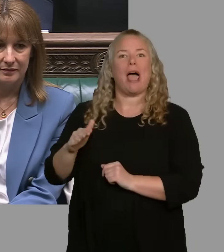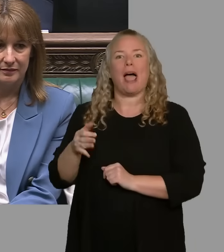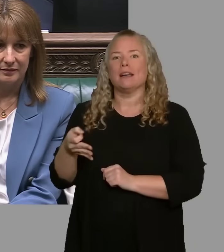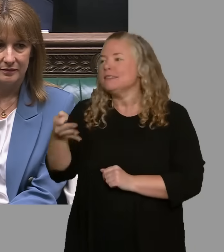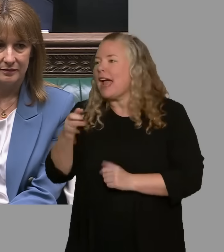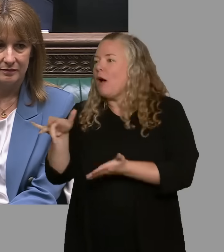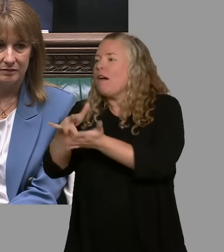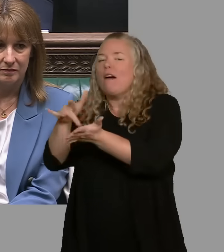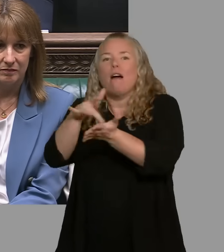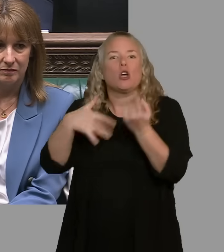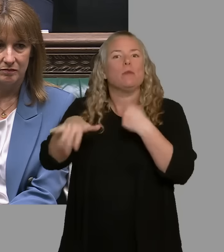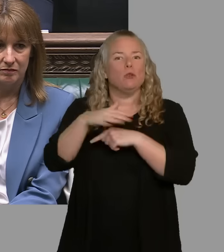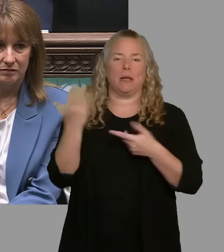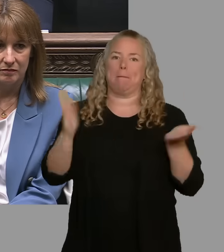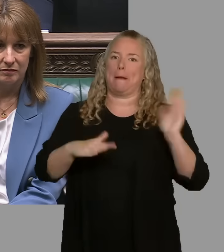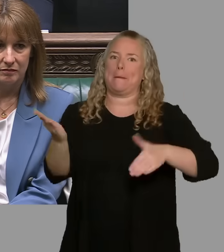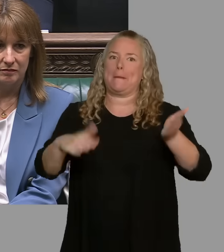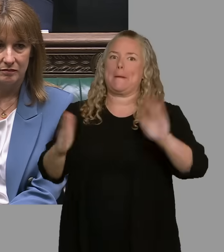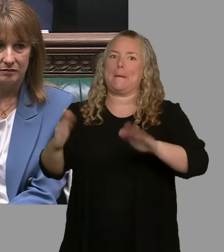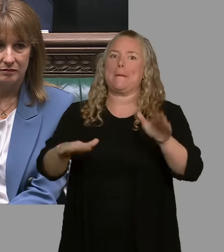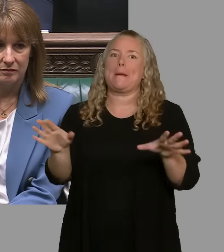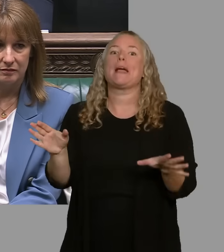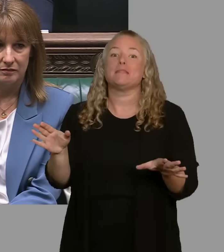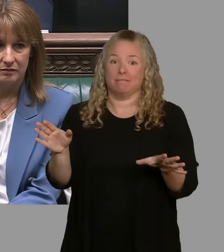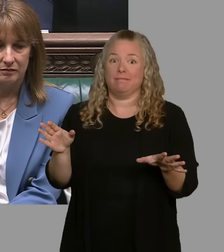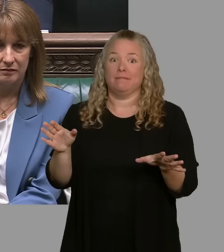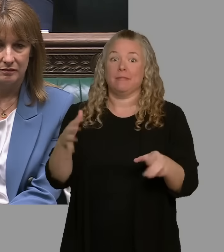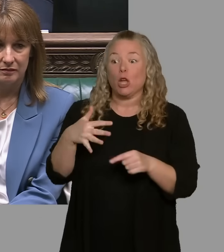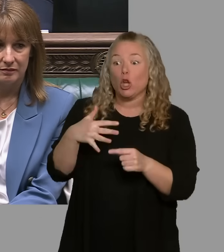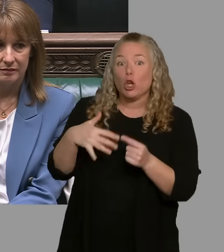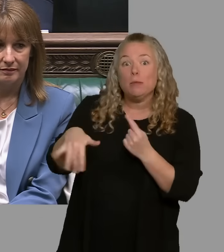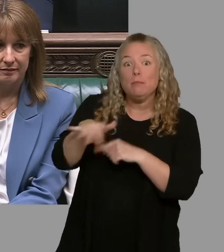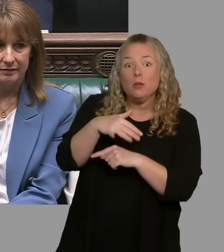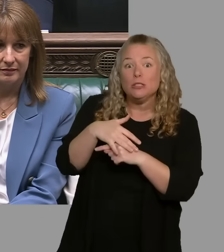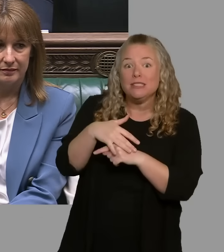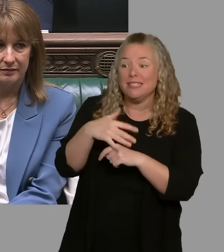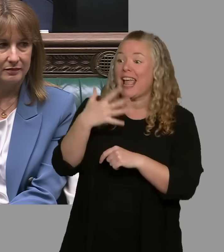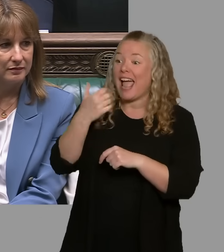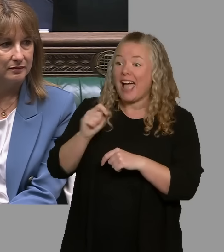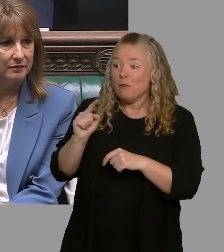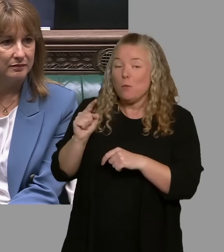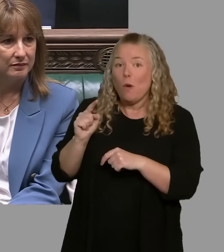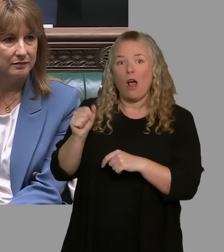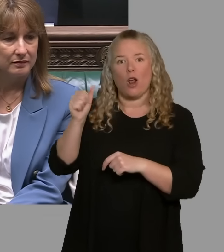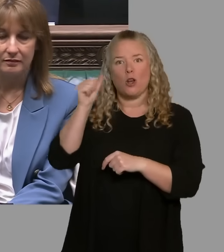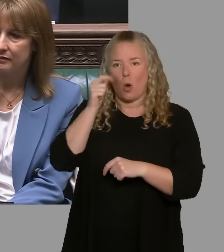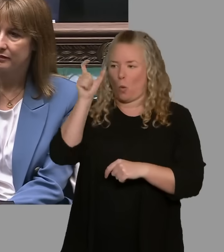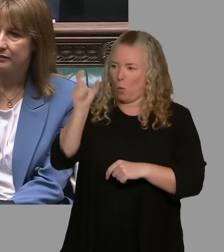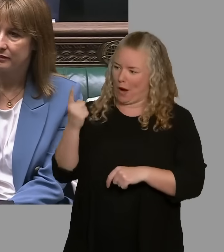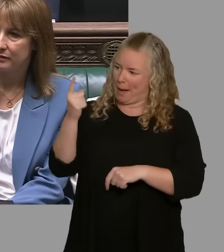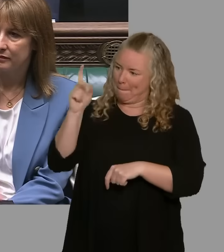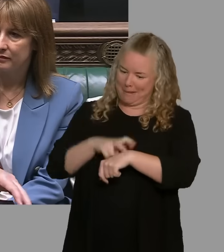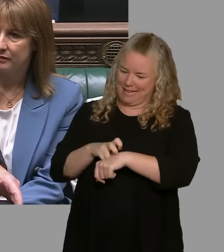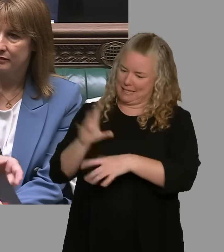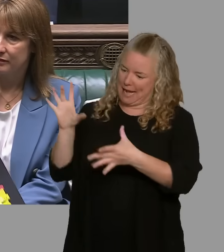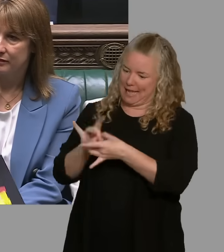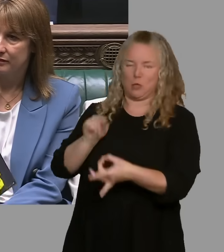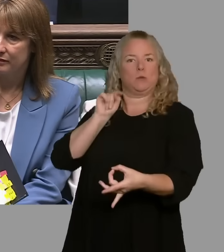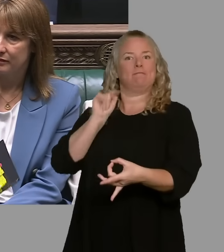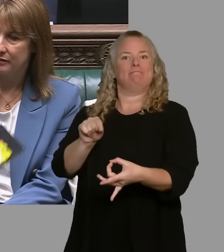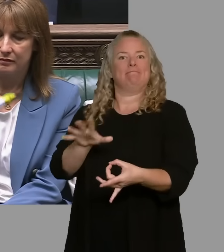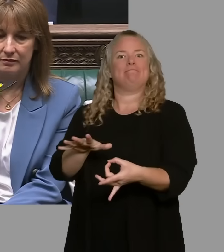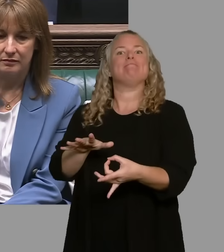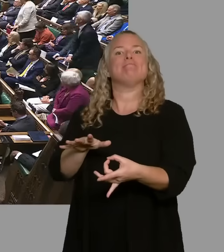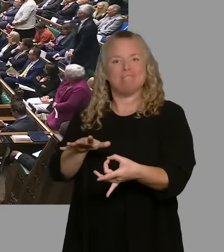behaviour. And these powers are contained in our crime and policing bill, which the party opposite and Reform voted